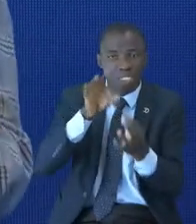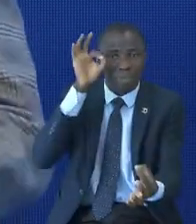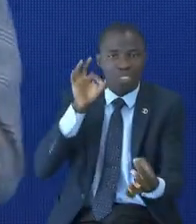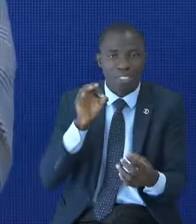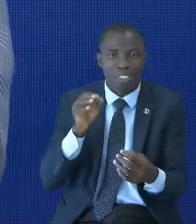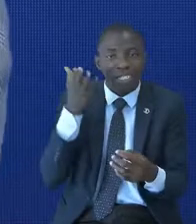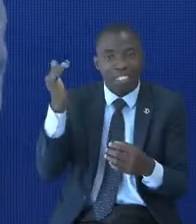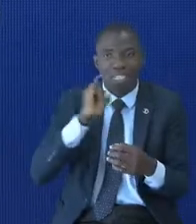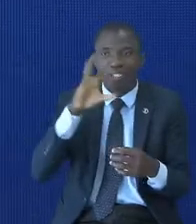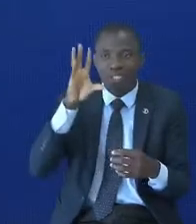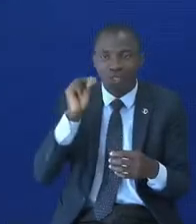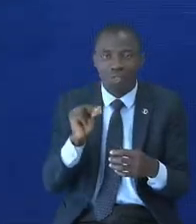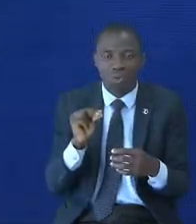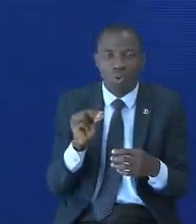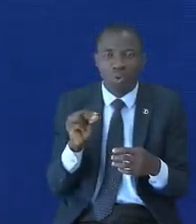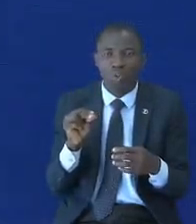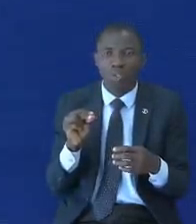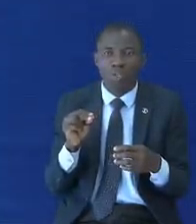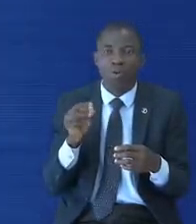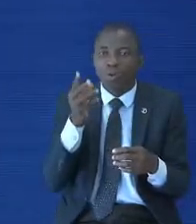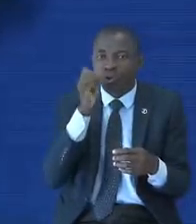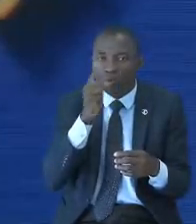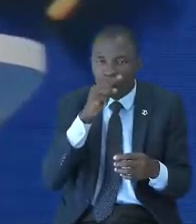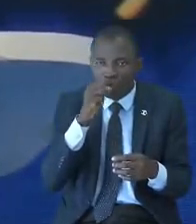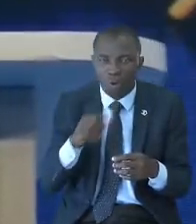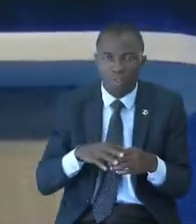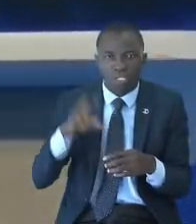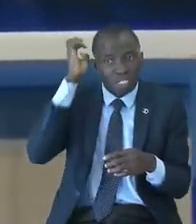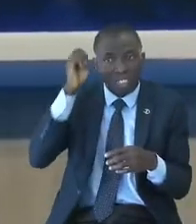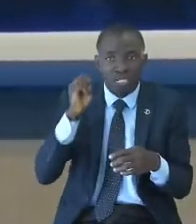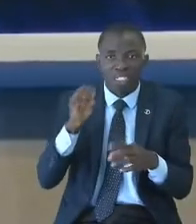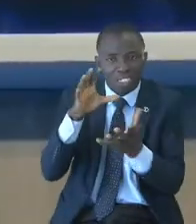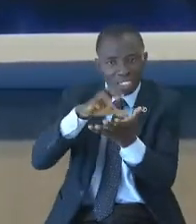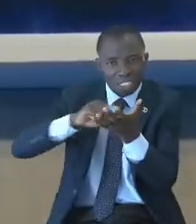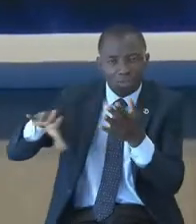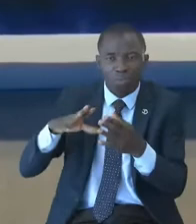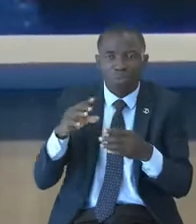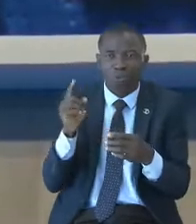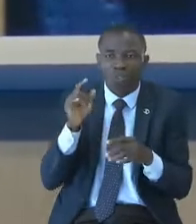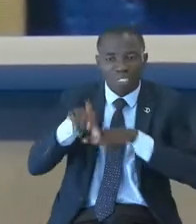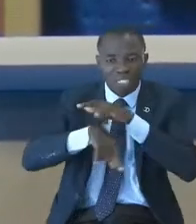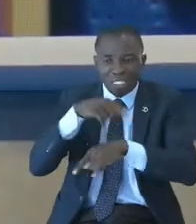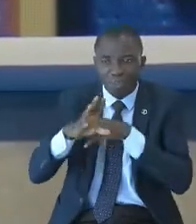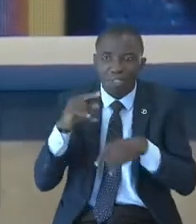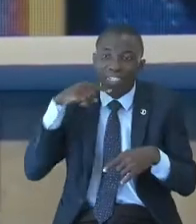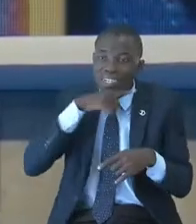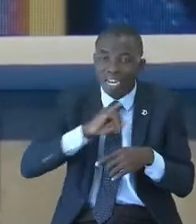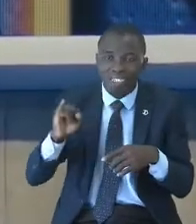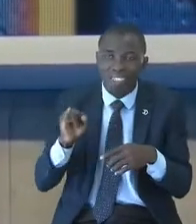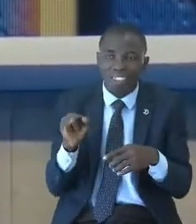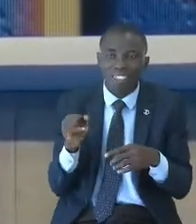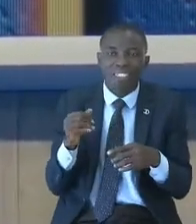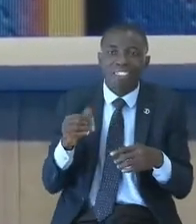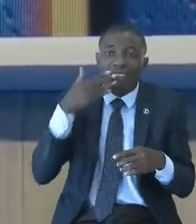spirit there is no guile. He removed guile, evil, deception, lying